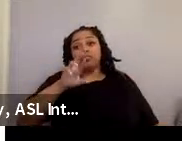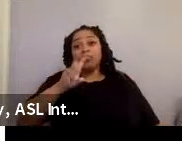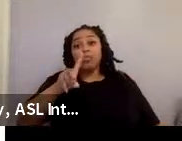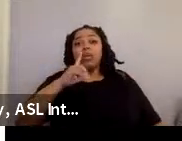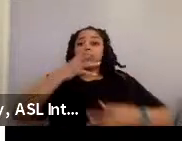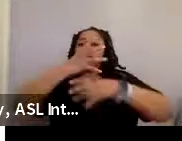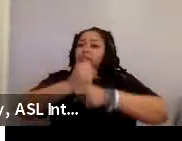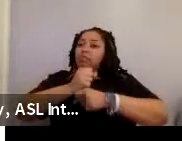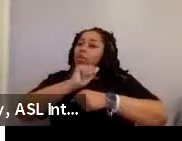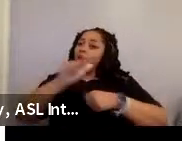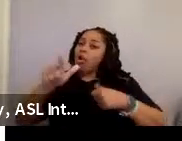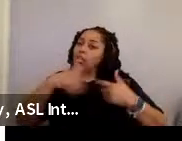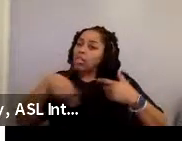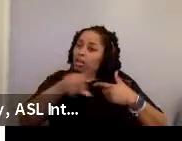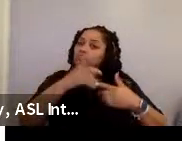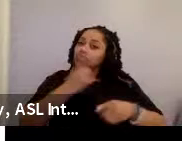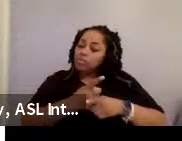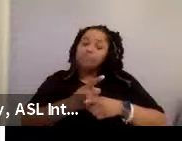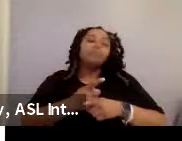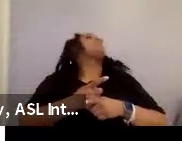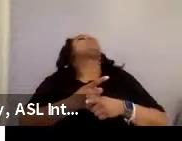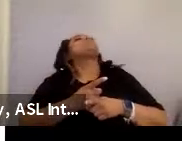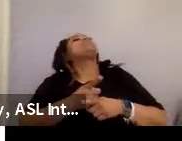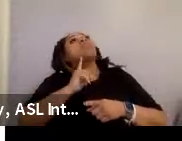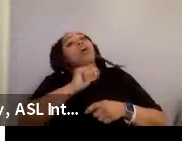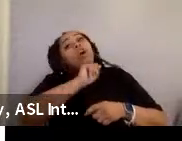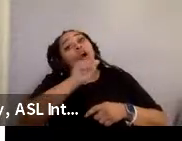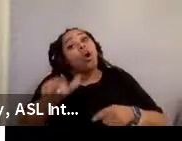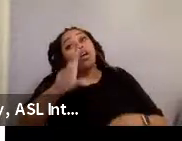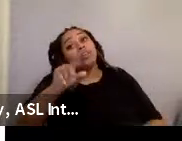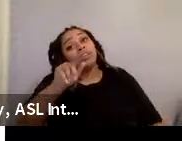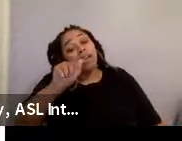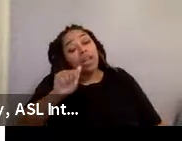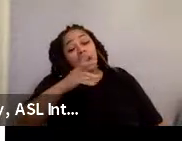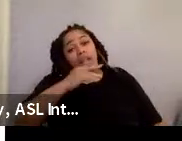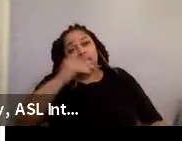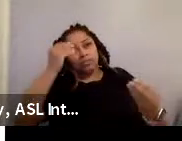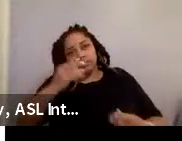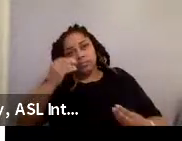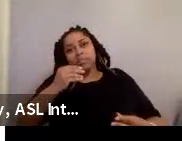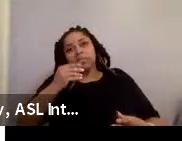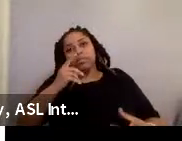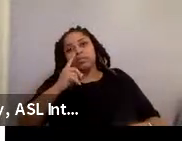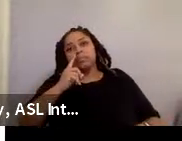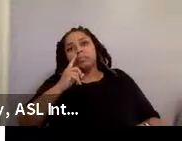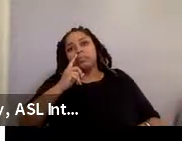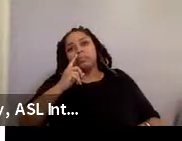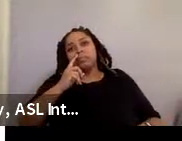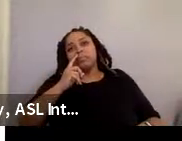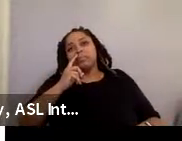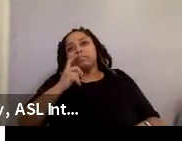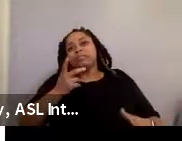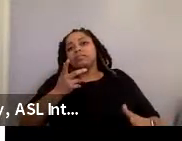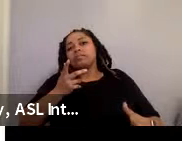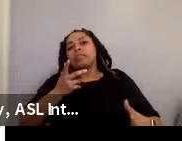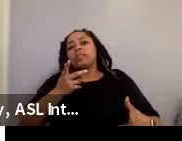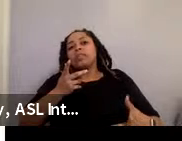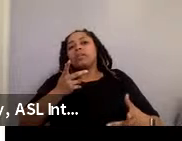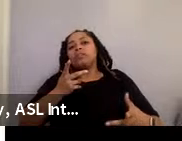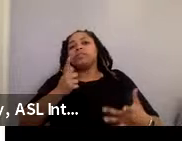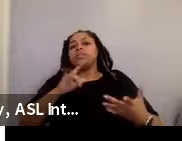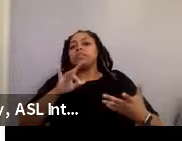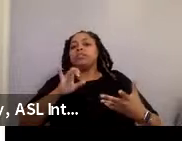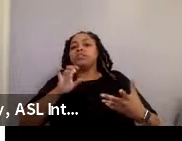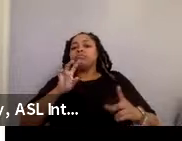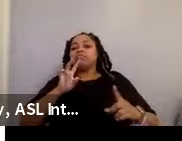these things up. All of that data and information is just totally peripheral to